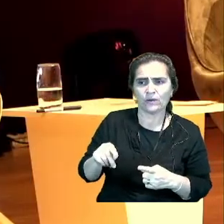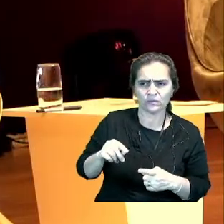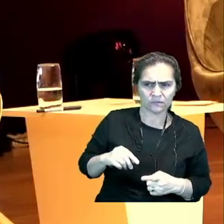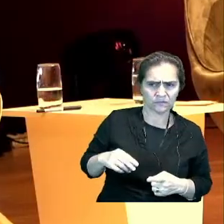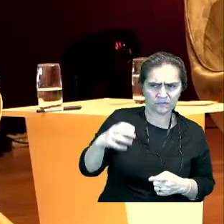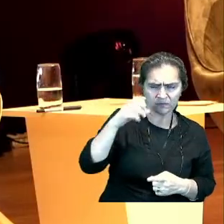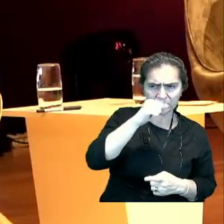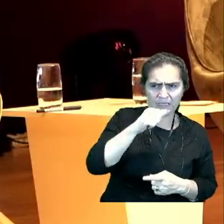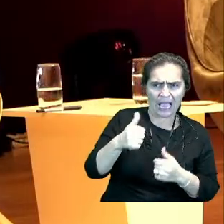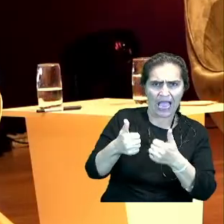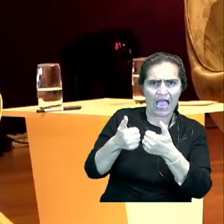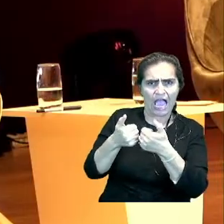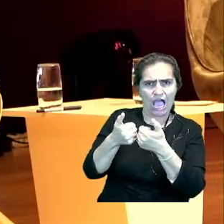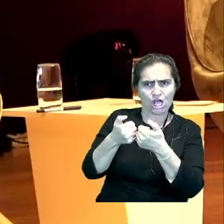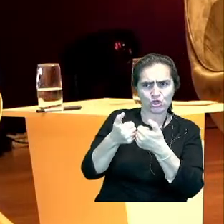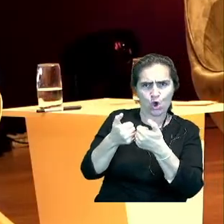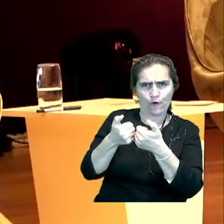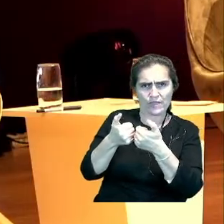who was